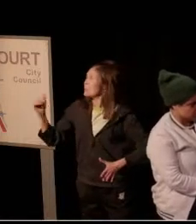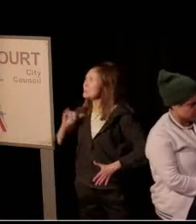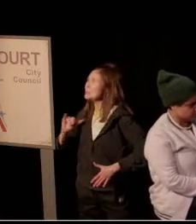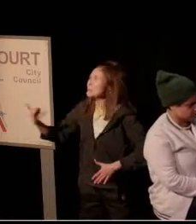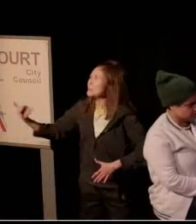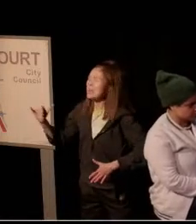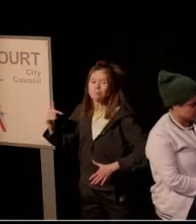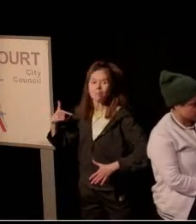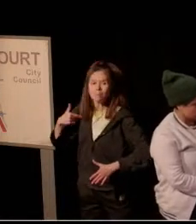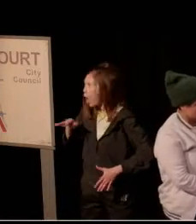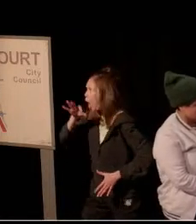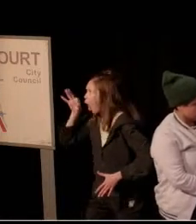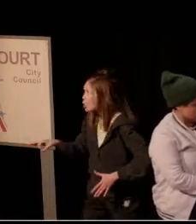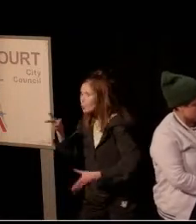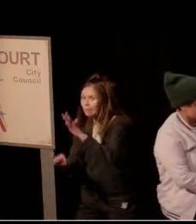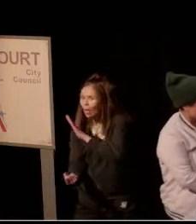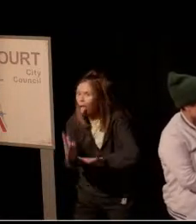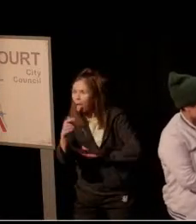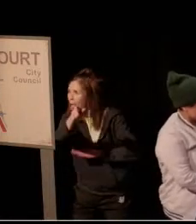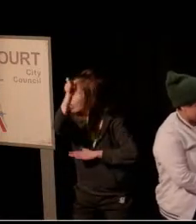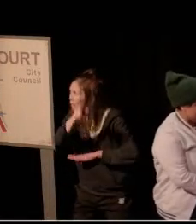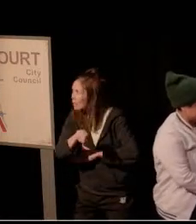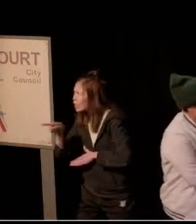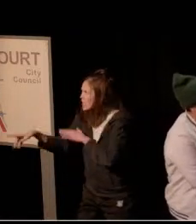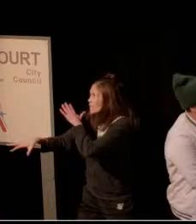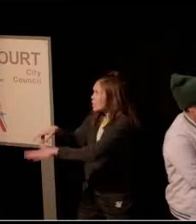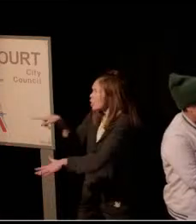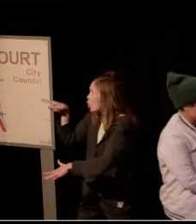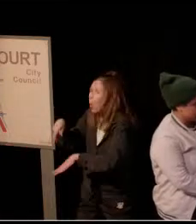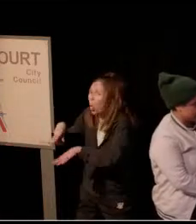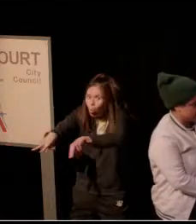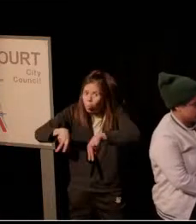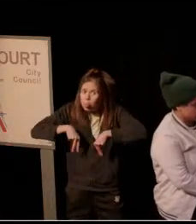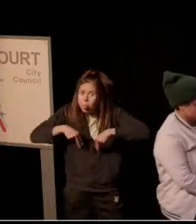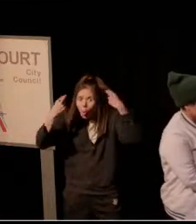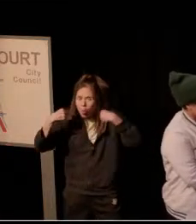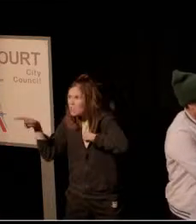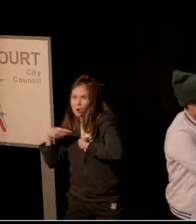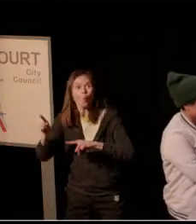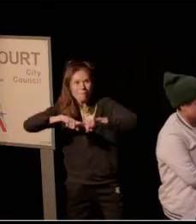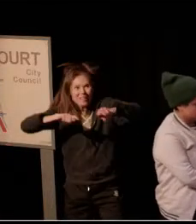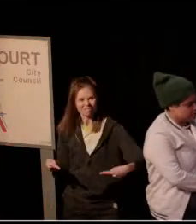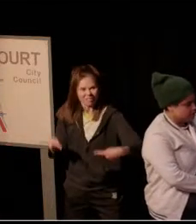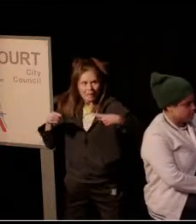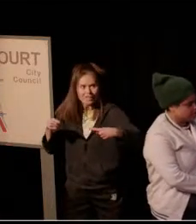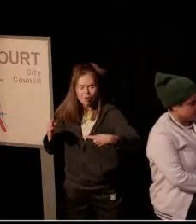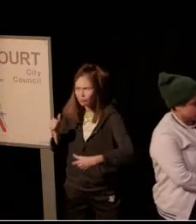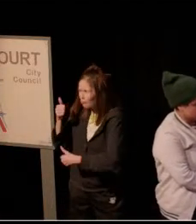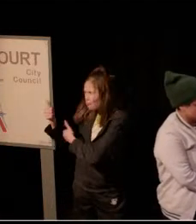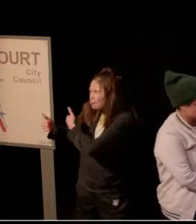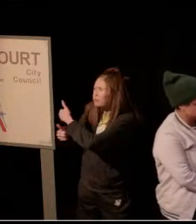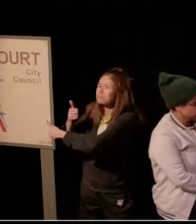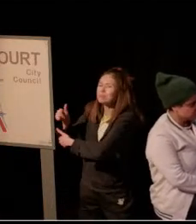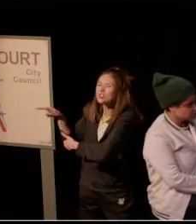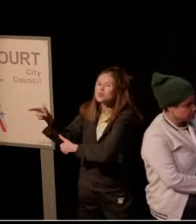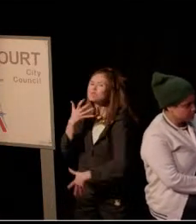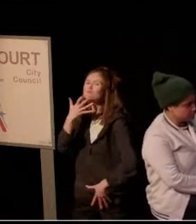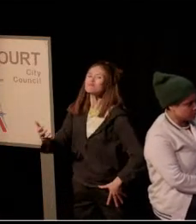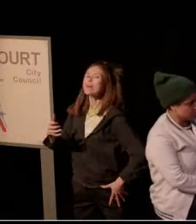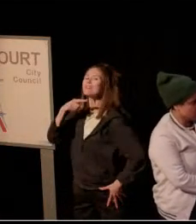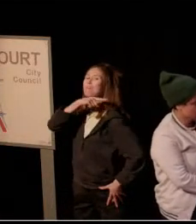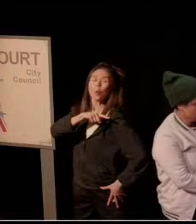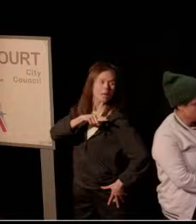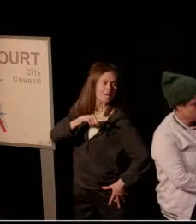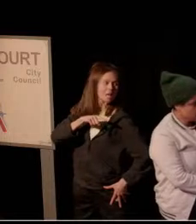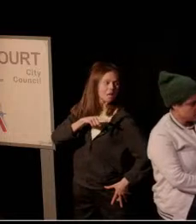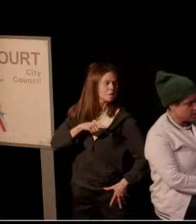you take ice for ice cream? No, I fight. You would? Good luck to you, sir. My friend, Are you as